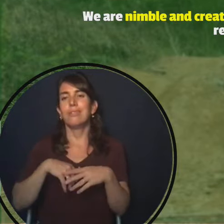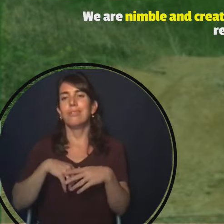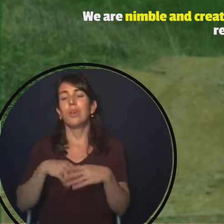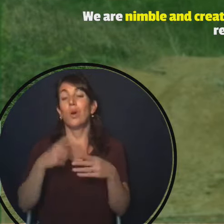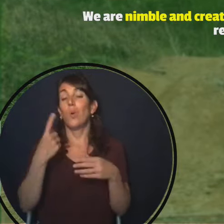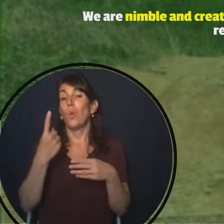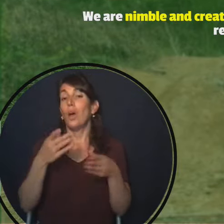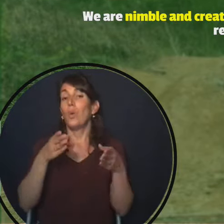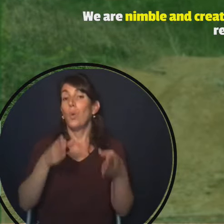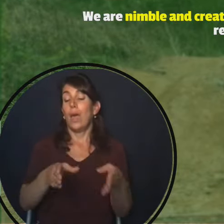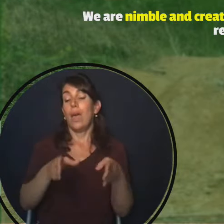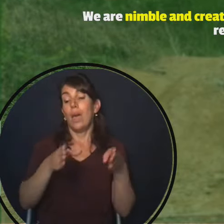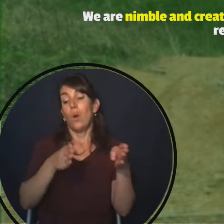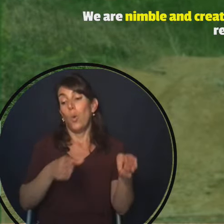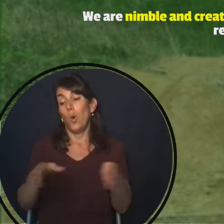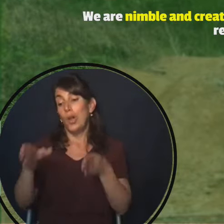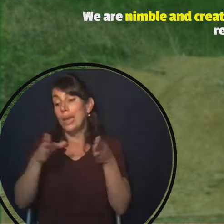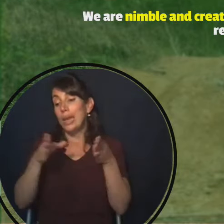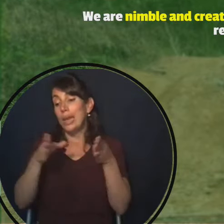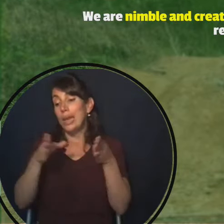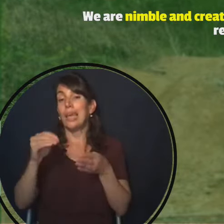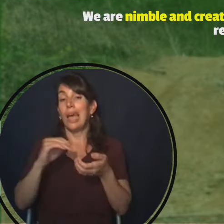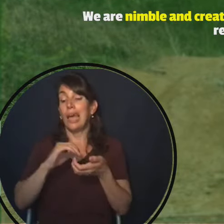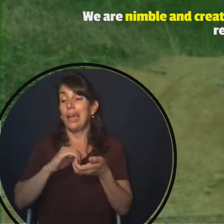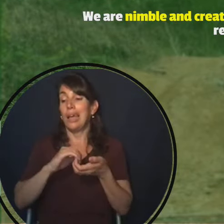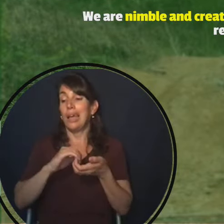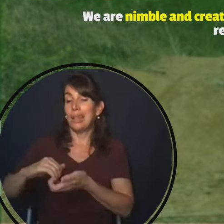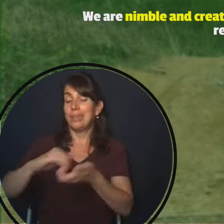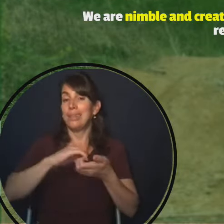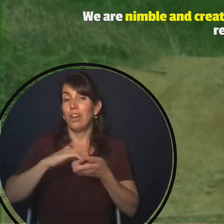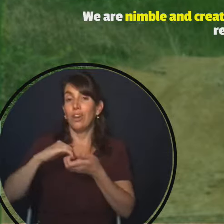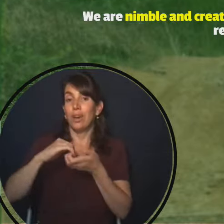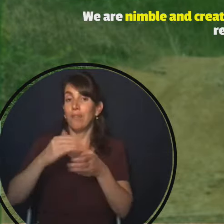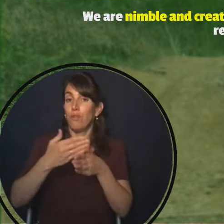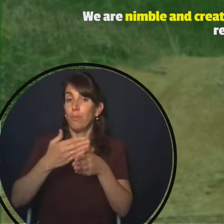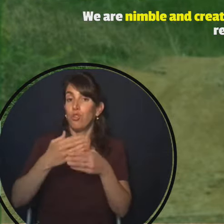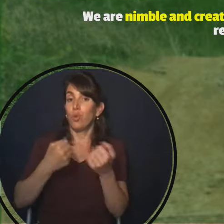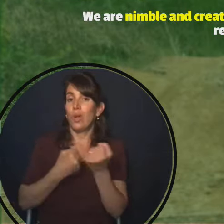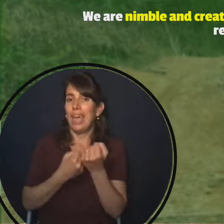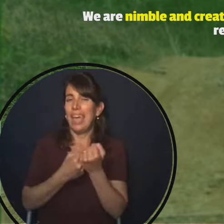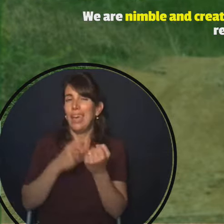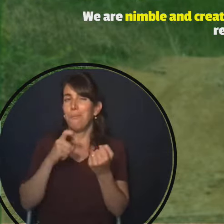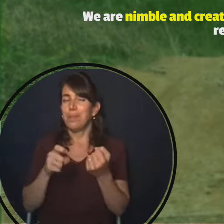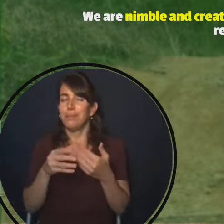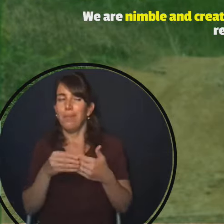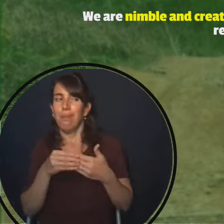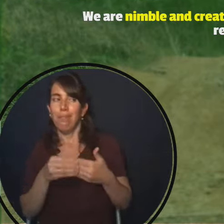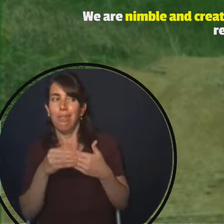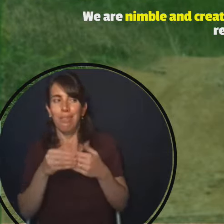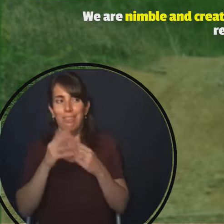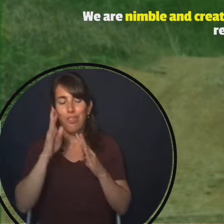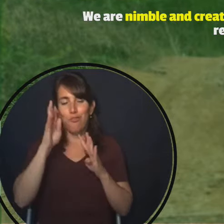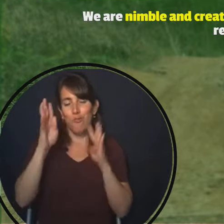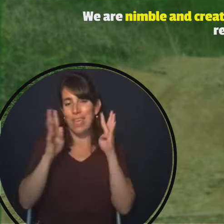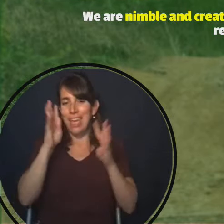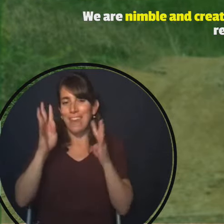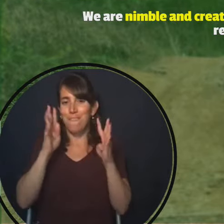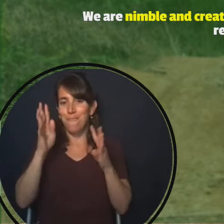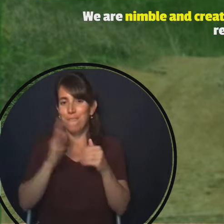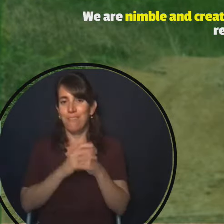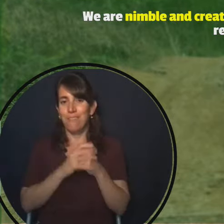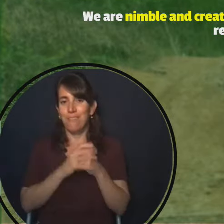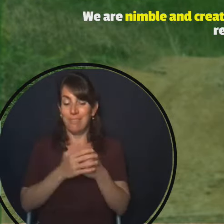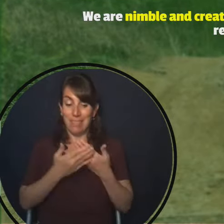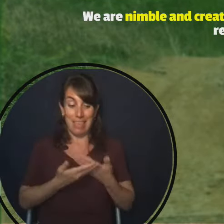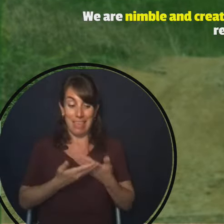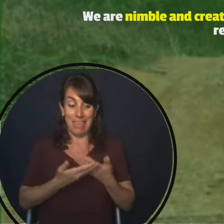organizing and solidarity and in mutual aid formations is being really nimble and creative, right? I mean, the things that people have done in